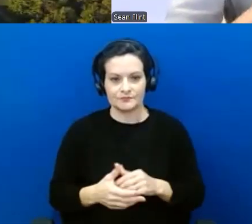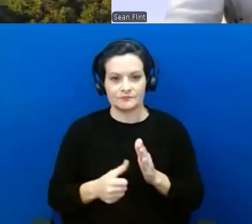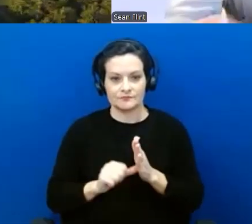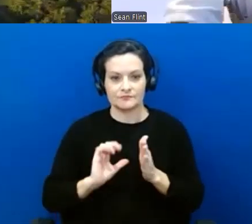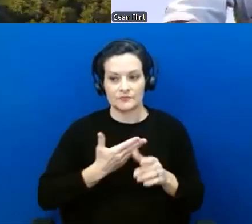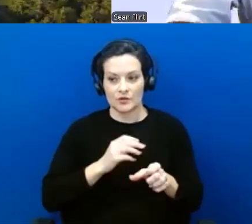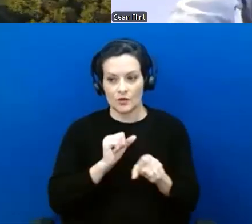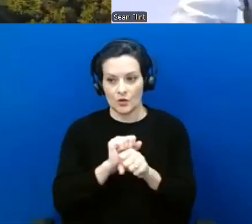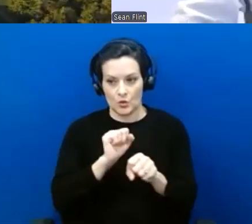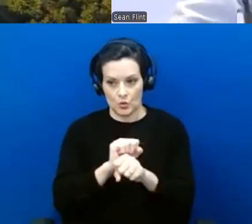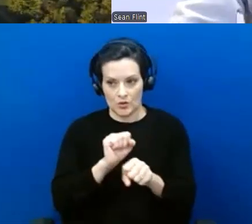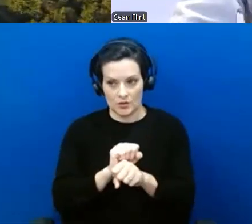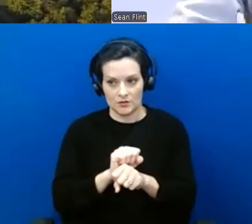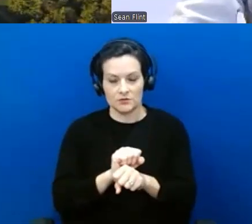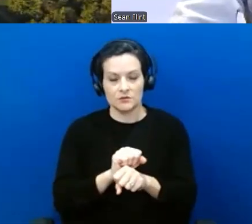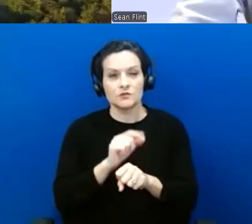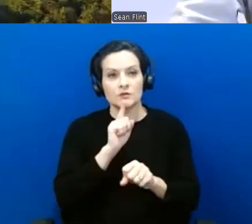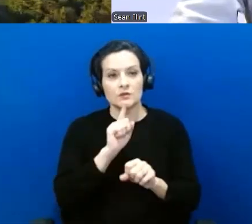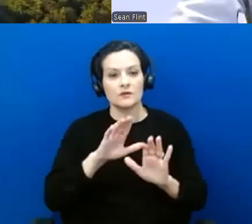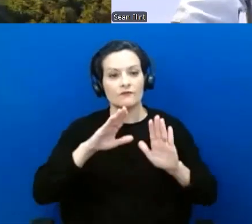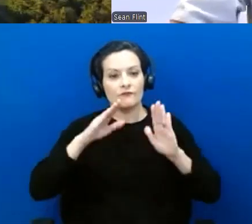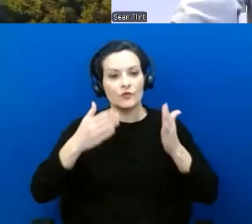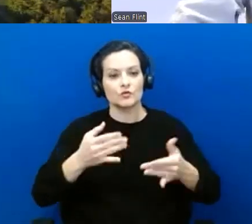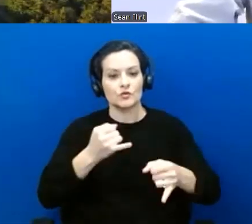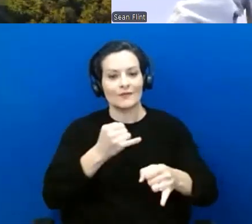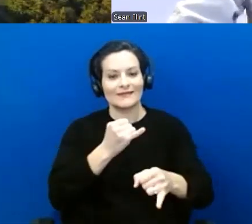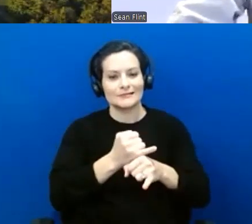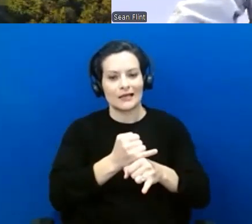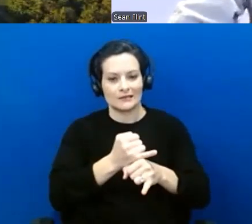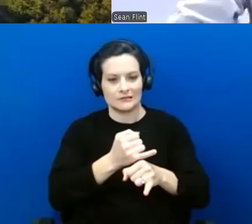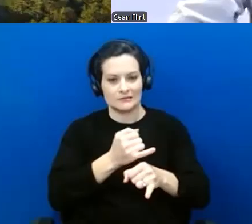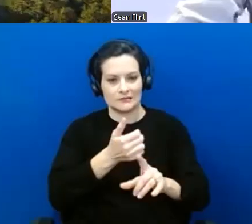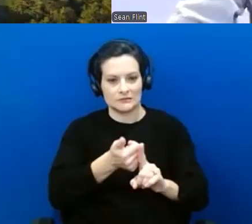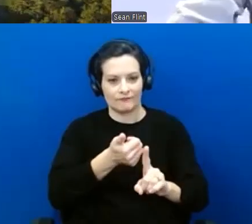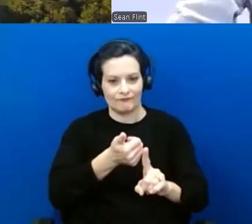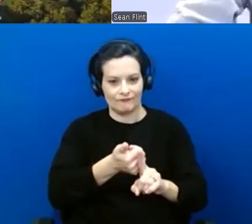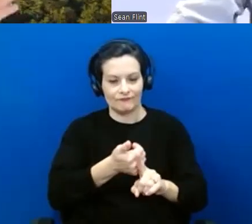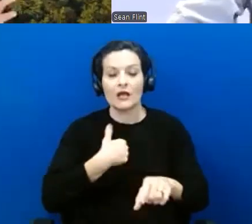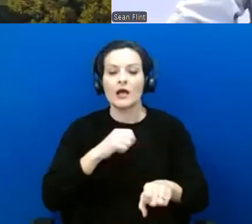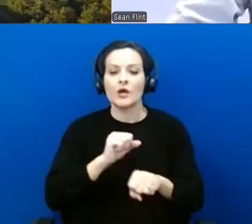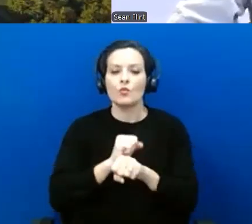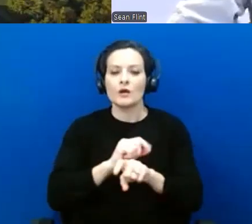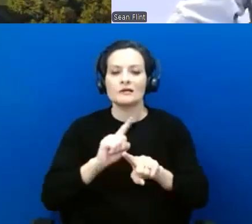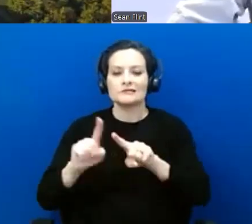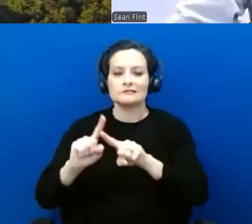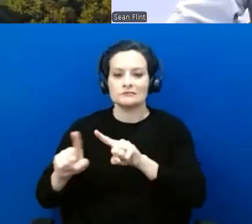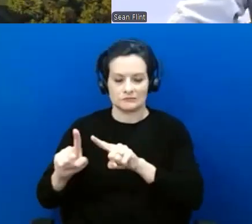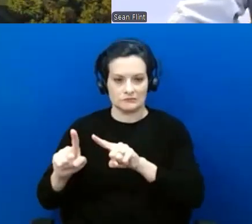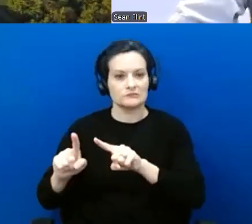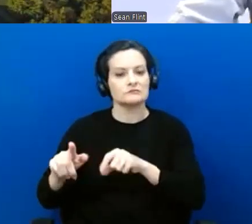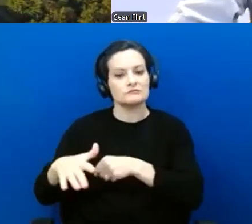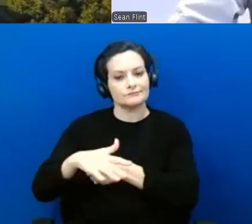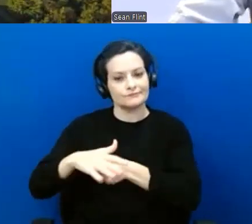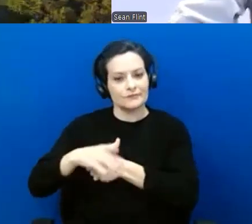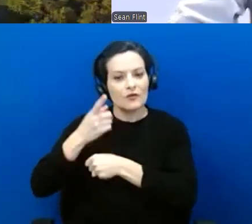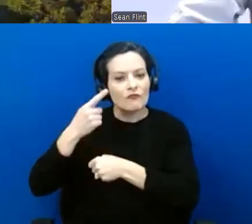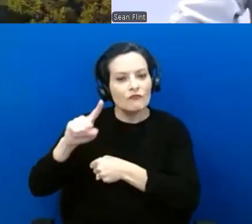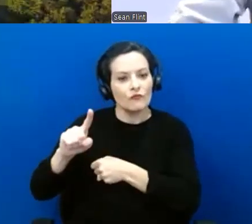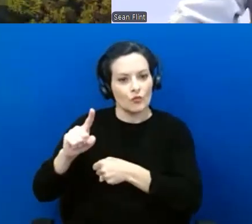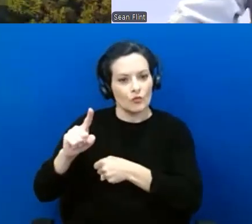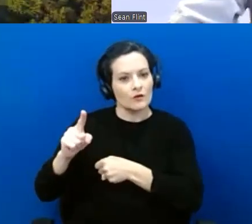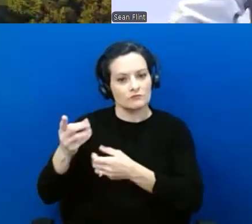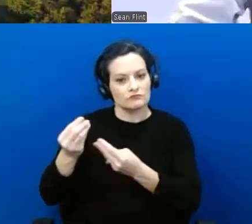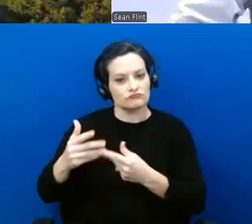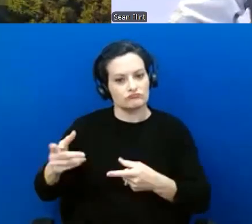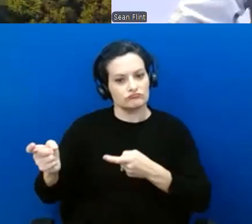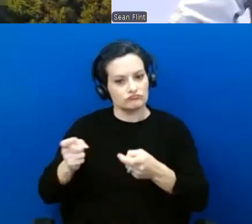the work that I do is really centered more on the site. So it's, I do work at a variety of different scales when it comes to land management planning and